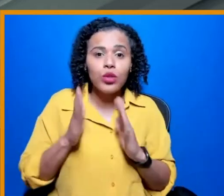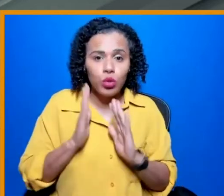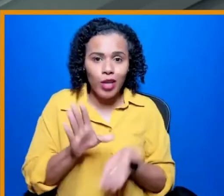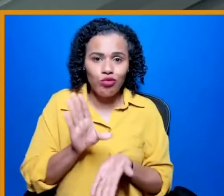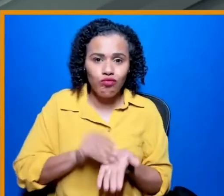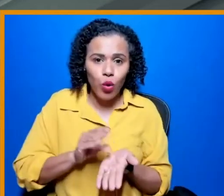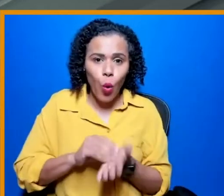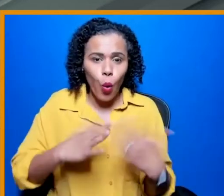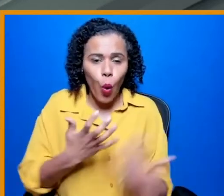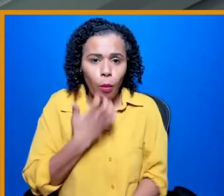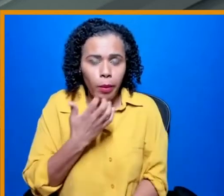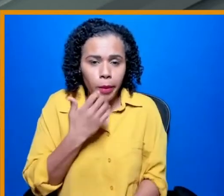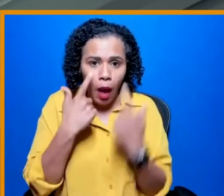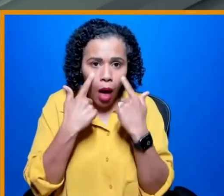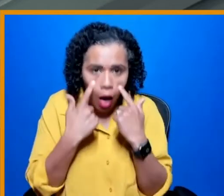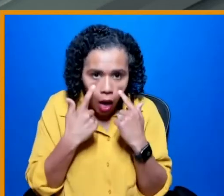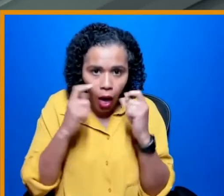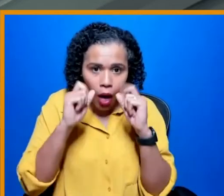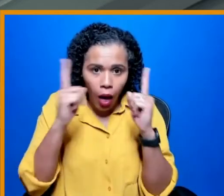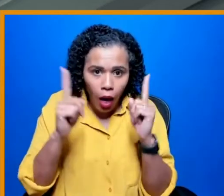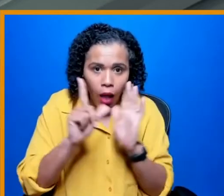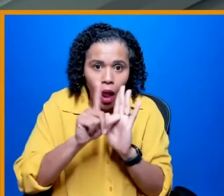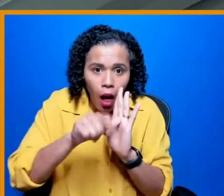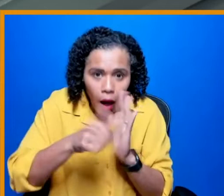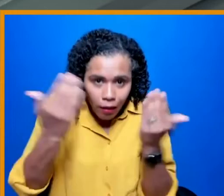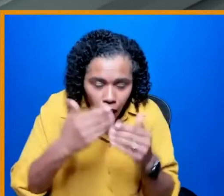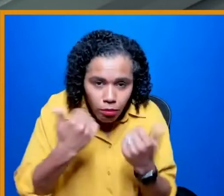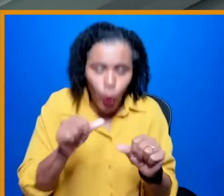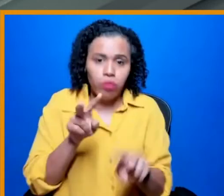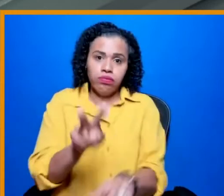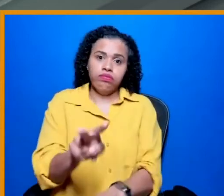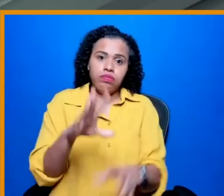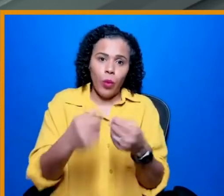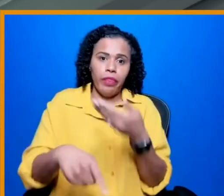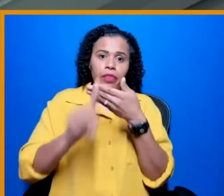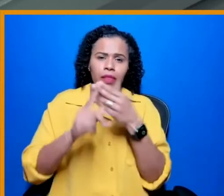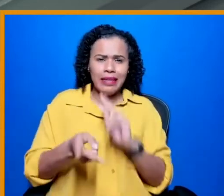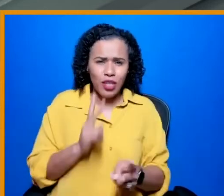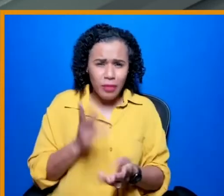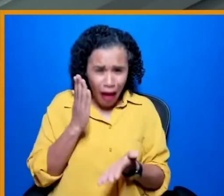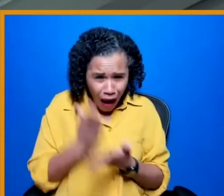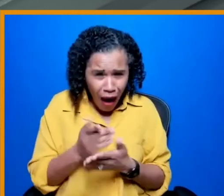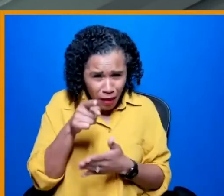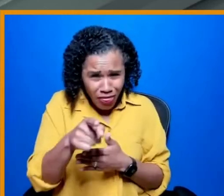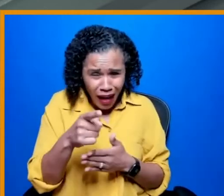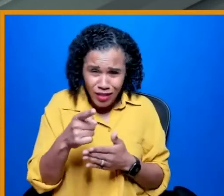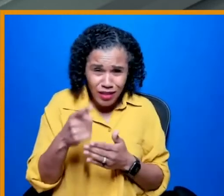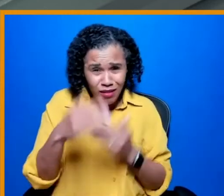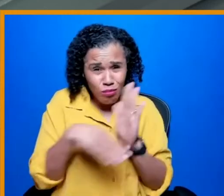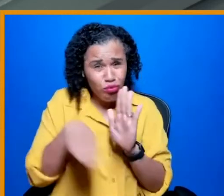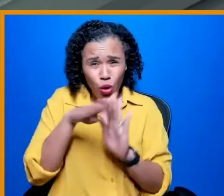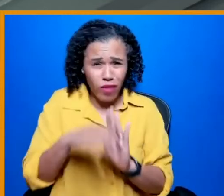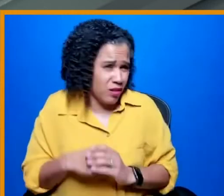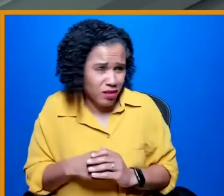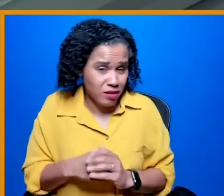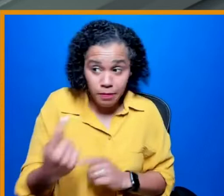of the night. Now, how can that be progress? In the media aftermath of Rose's win, there was a massive increase in interest